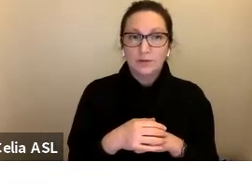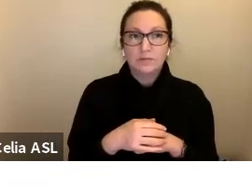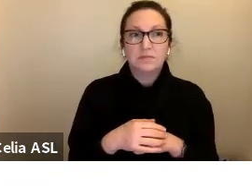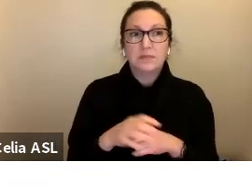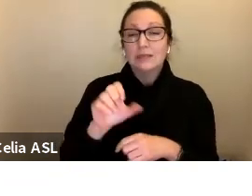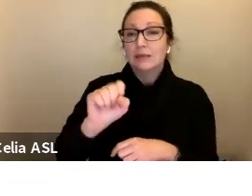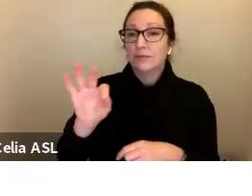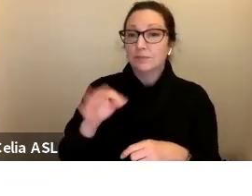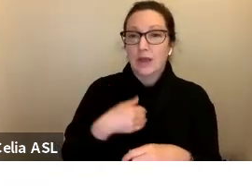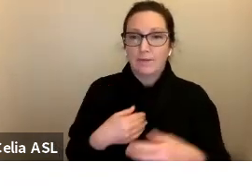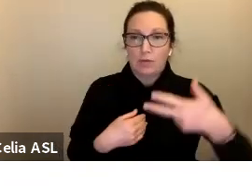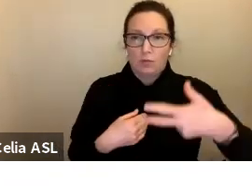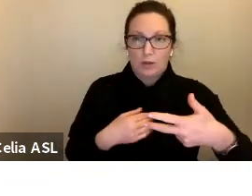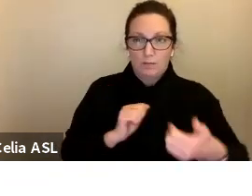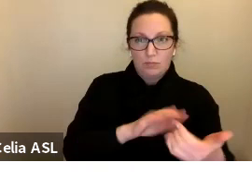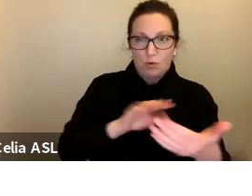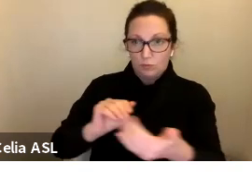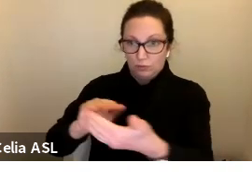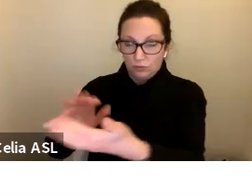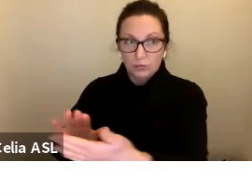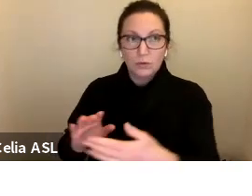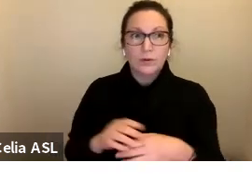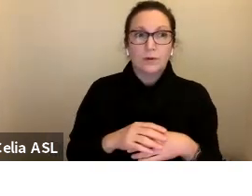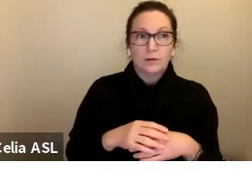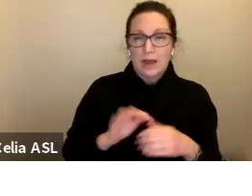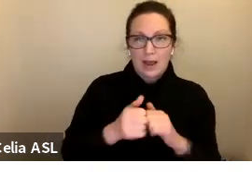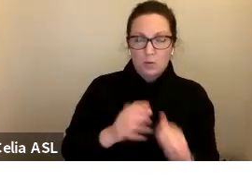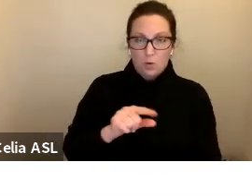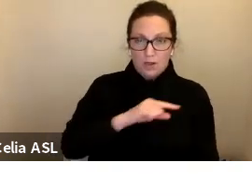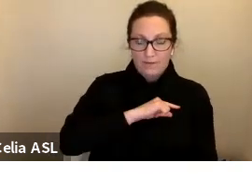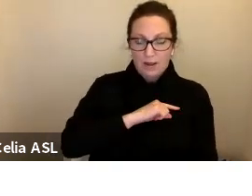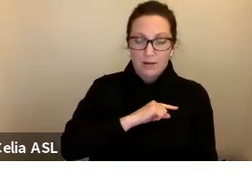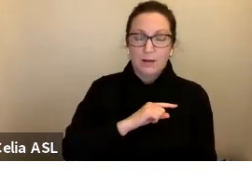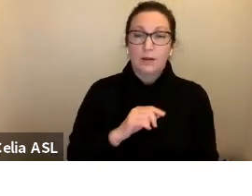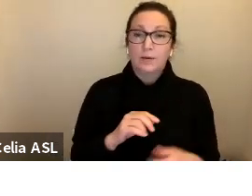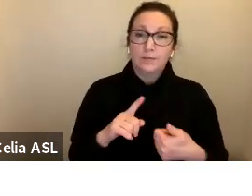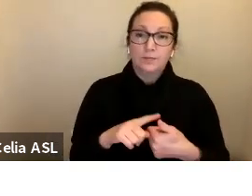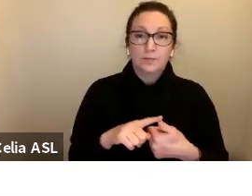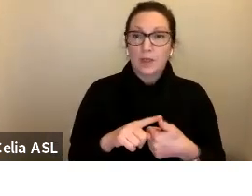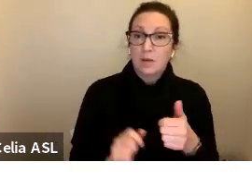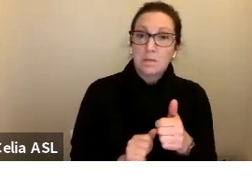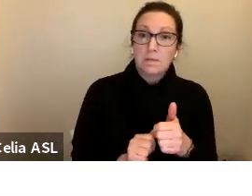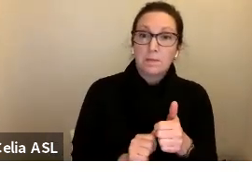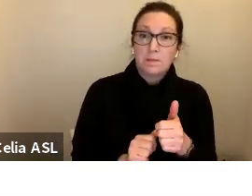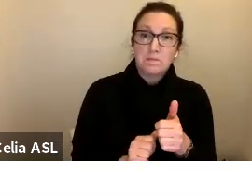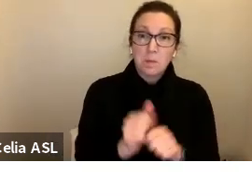qualification methods. The majority of their admissions are based solely on